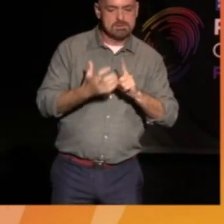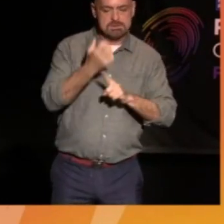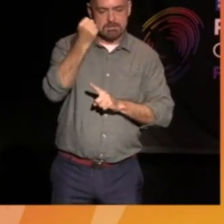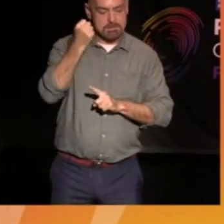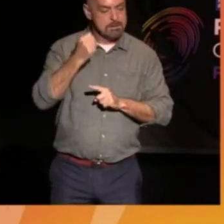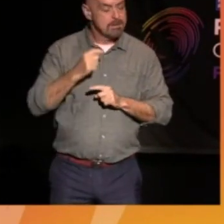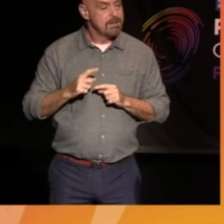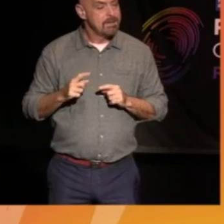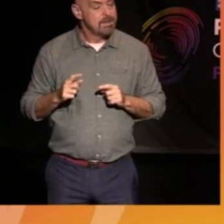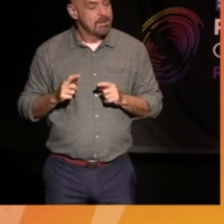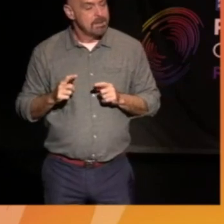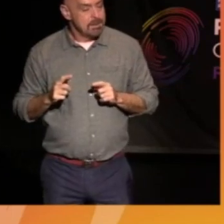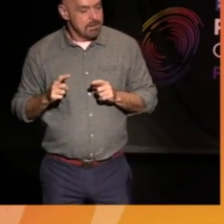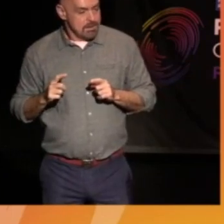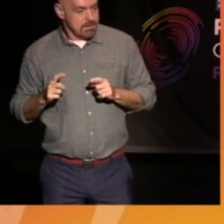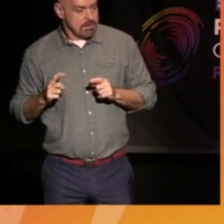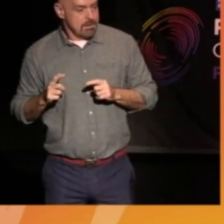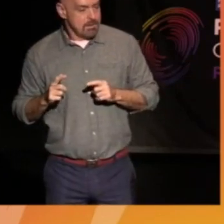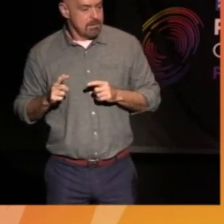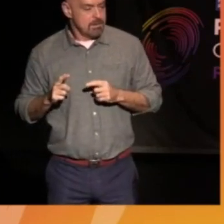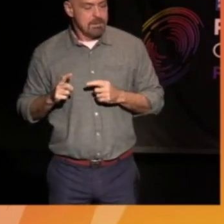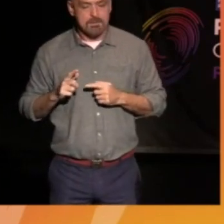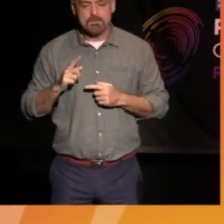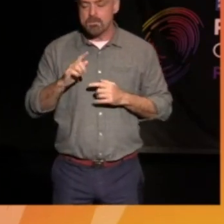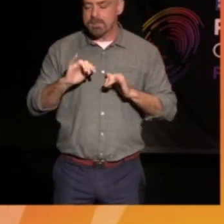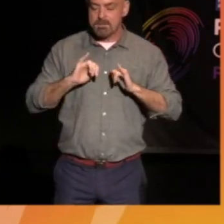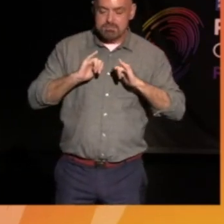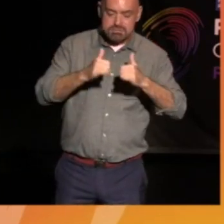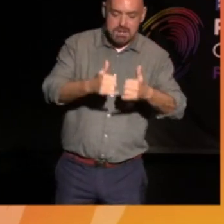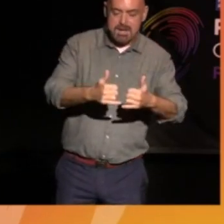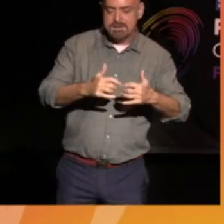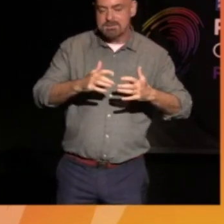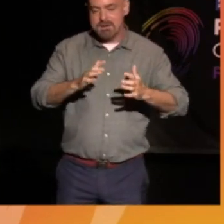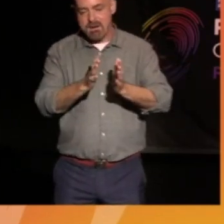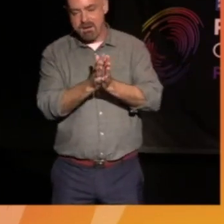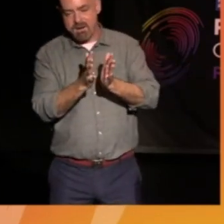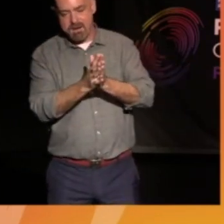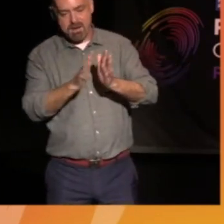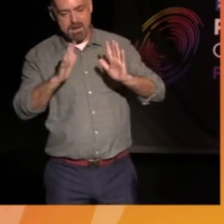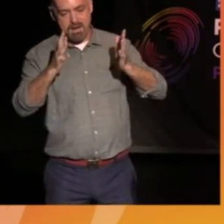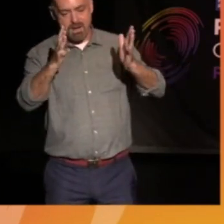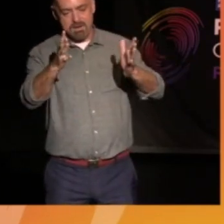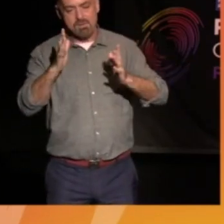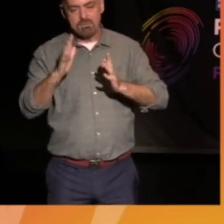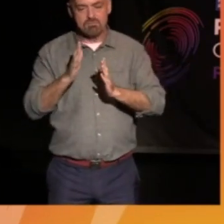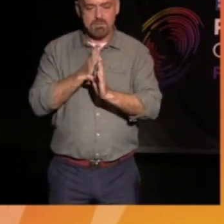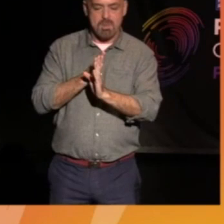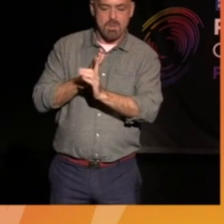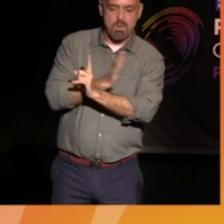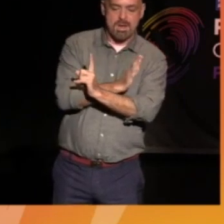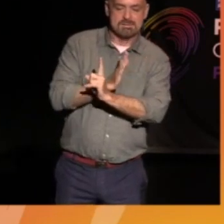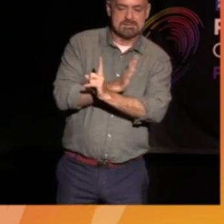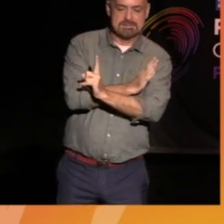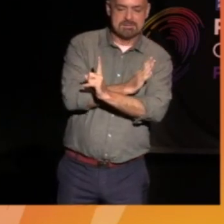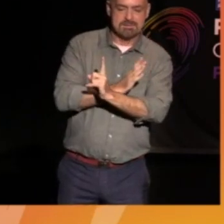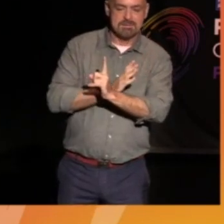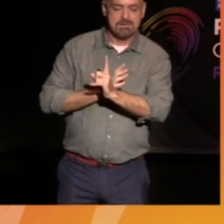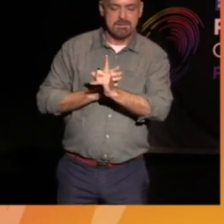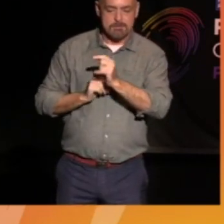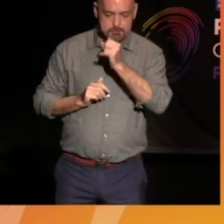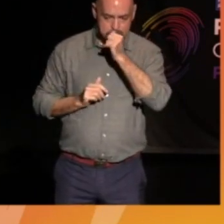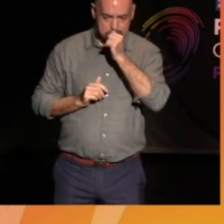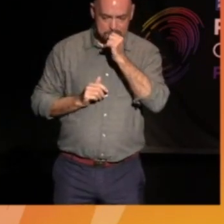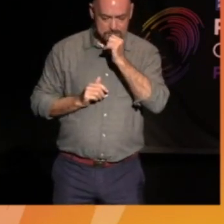And yet, and we think of these prizes and these accolades as being, of the West, and